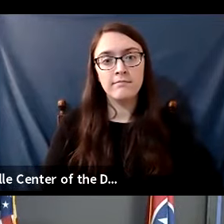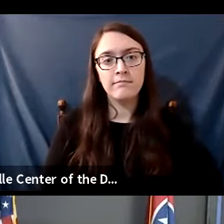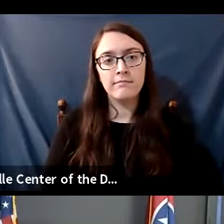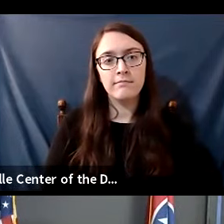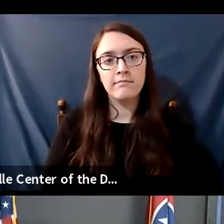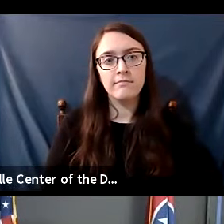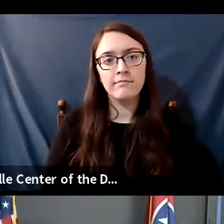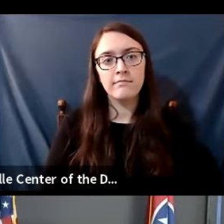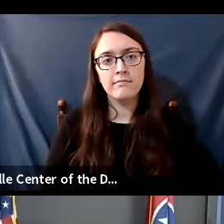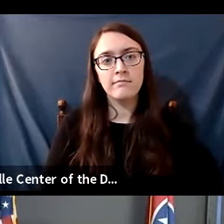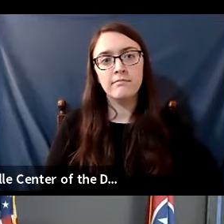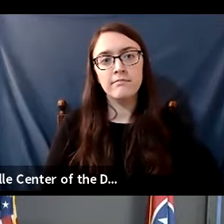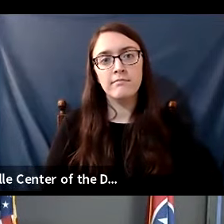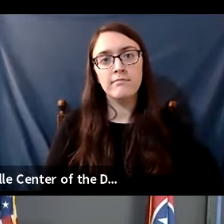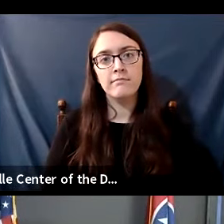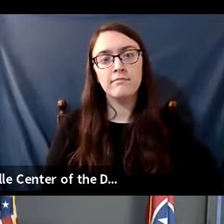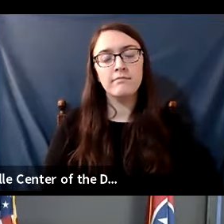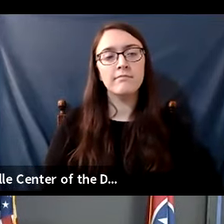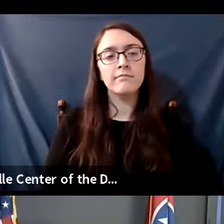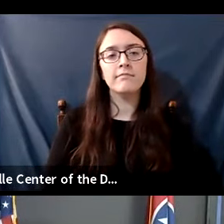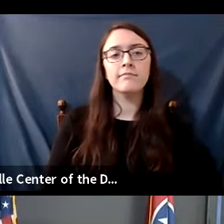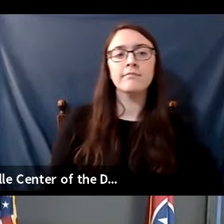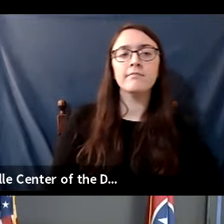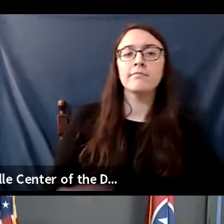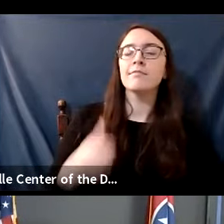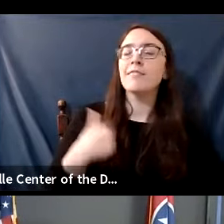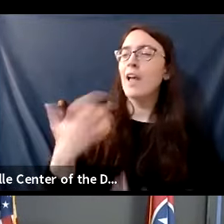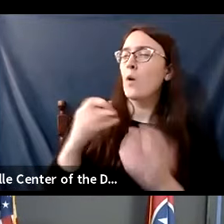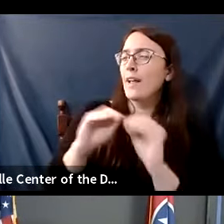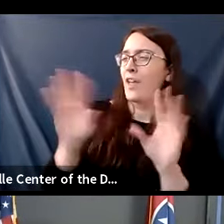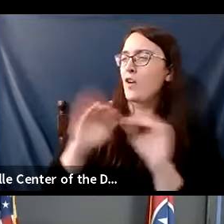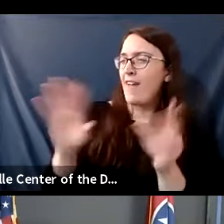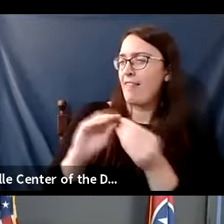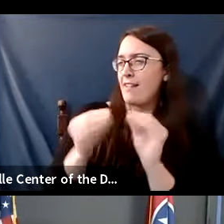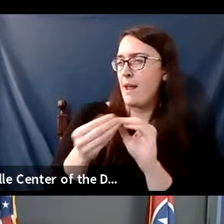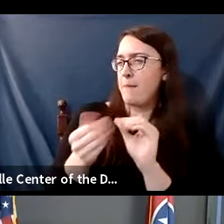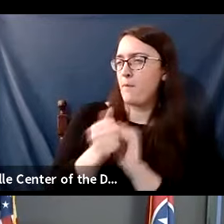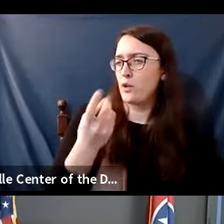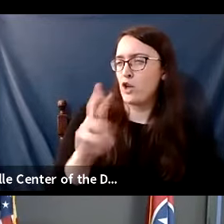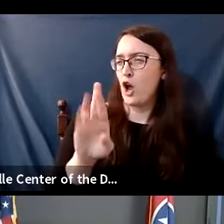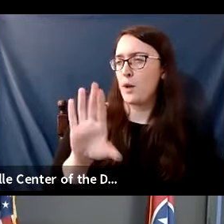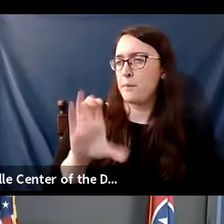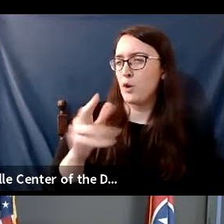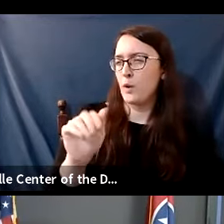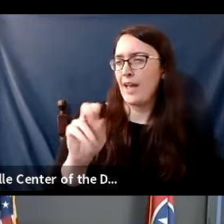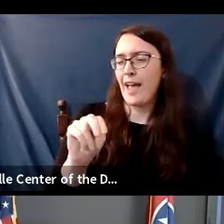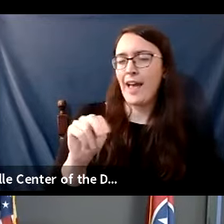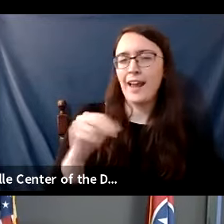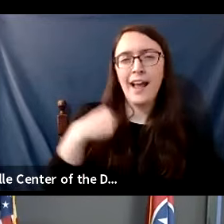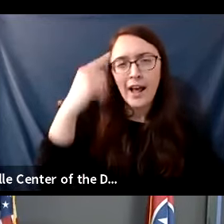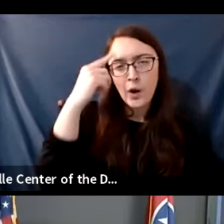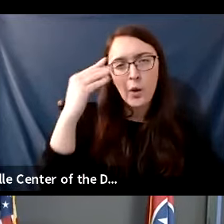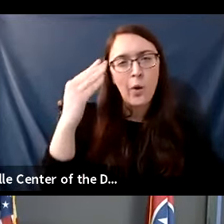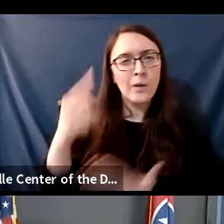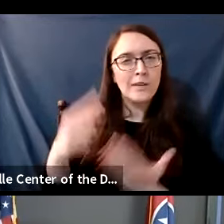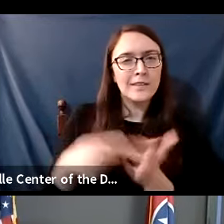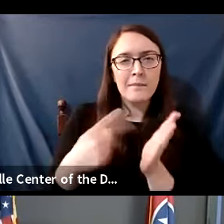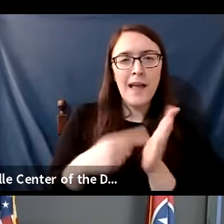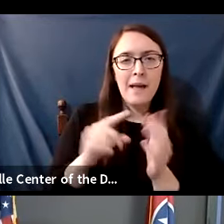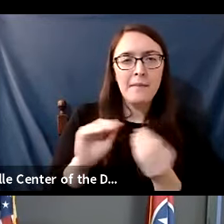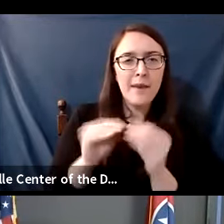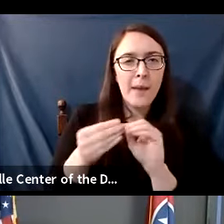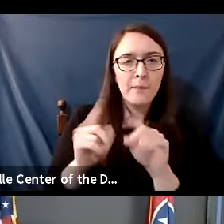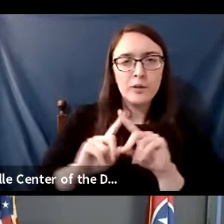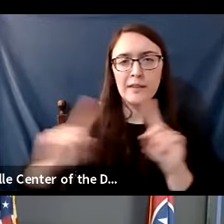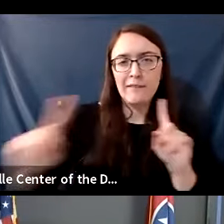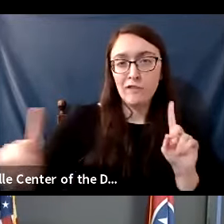I just wanted to clarify the number with Dr. Buchanan, because I know sometimes her numbers and mine don't line up, but are we at